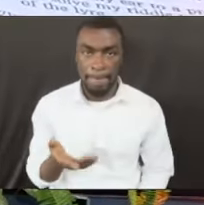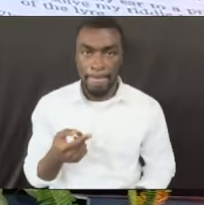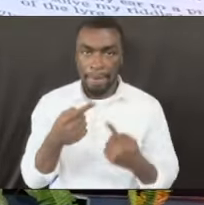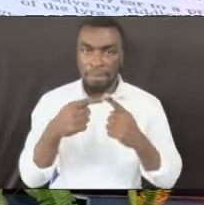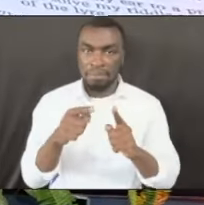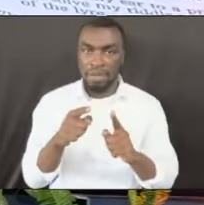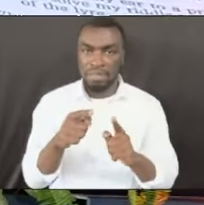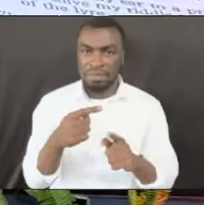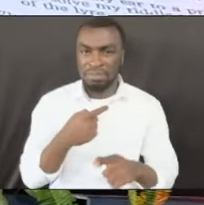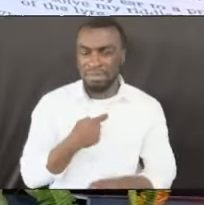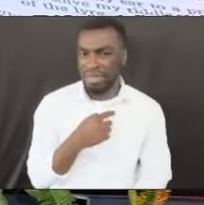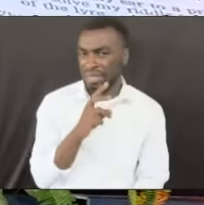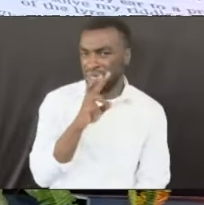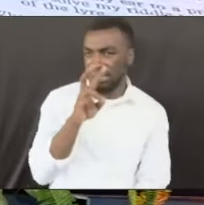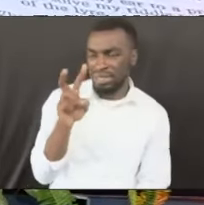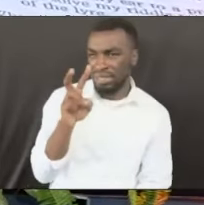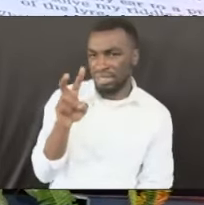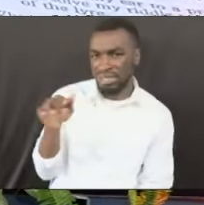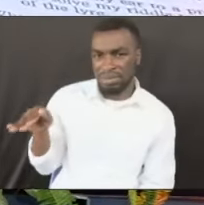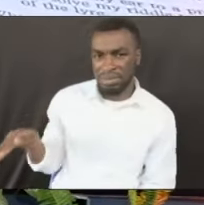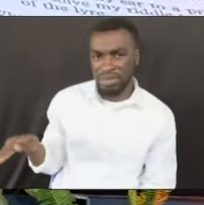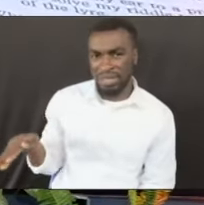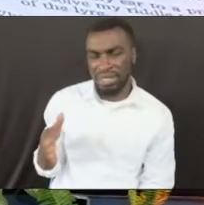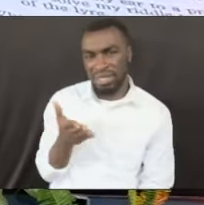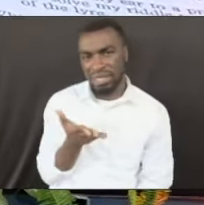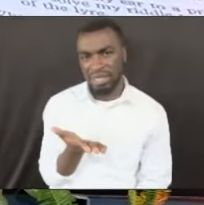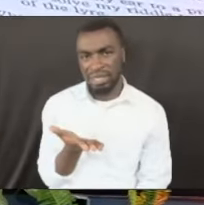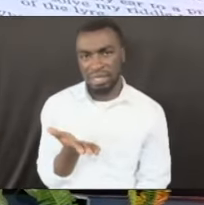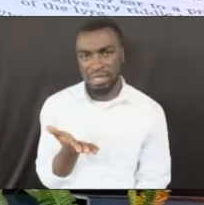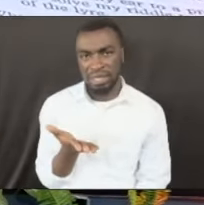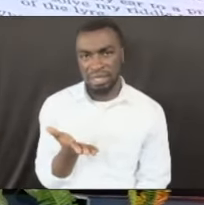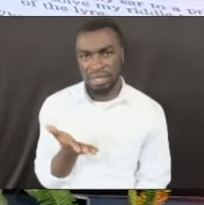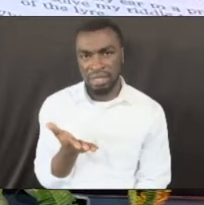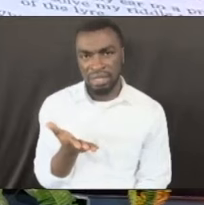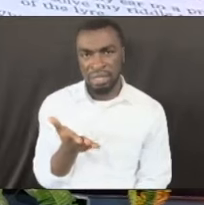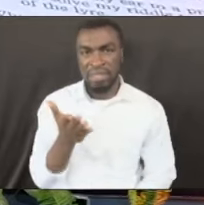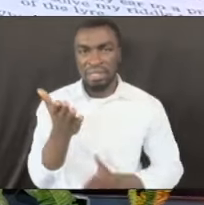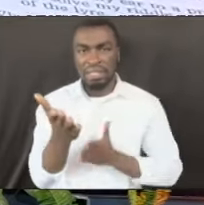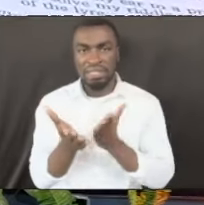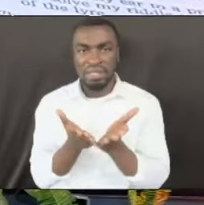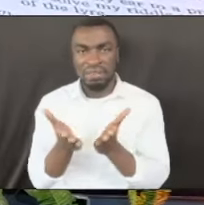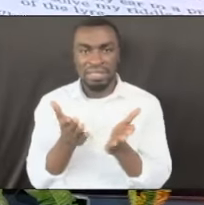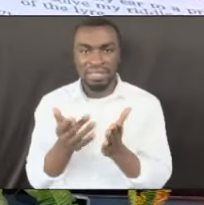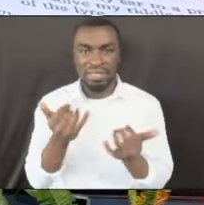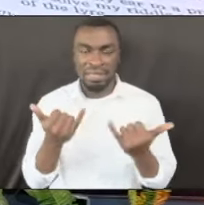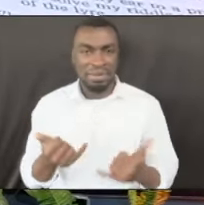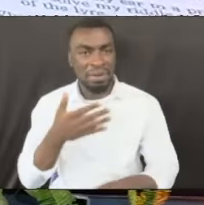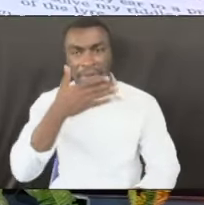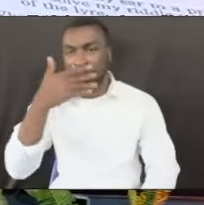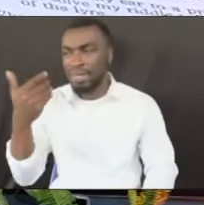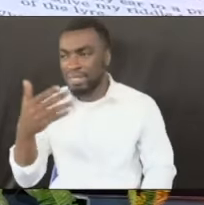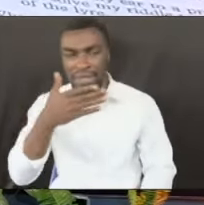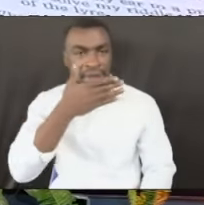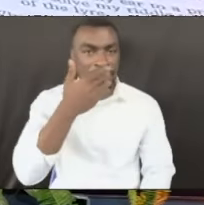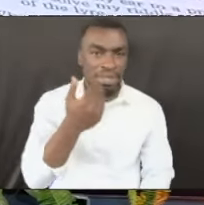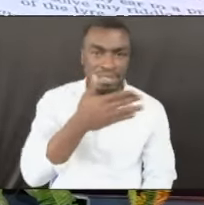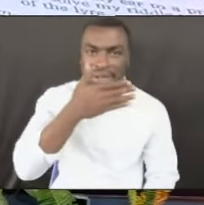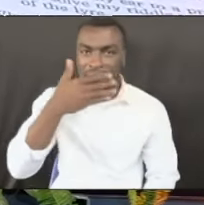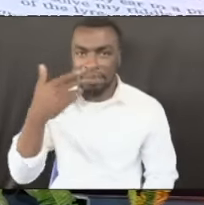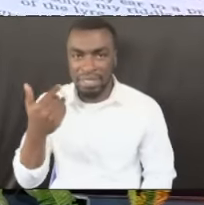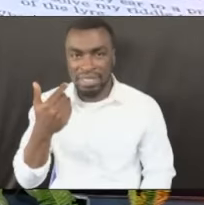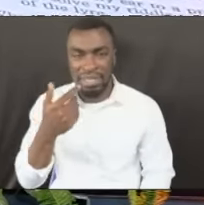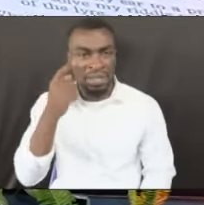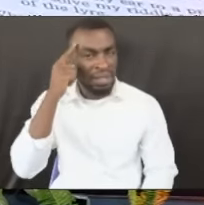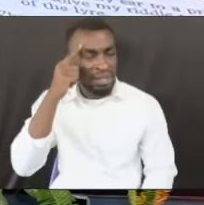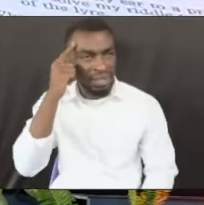am seeing this morning here, it's like the services are getting better and better, and I think the Holy Spirit